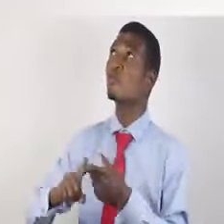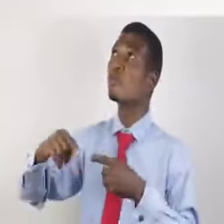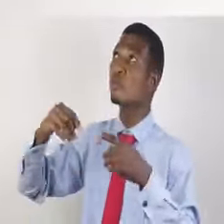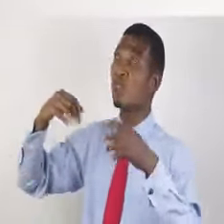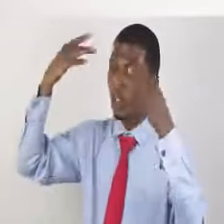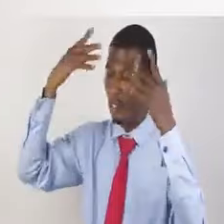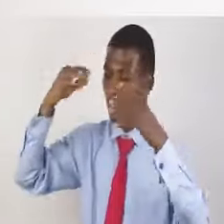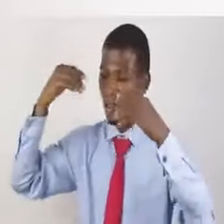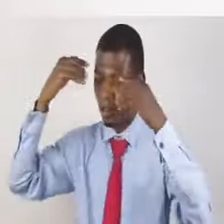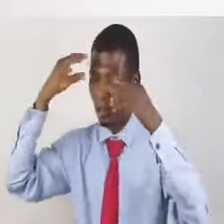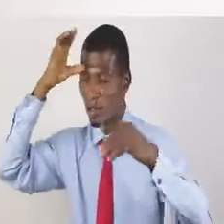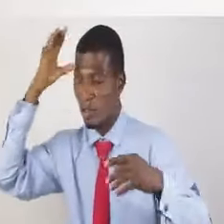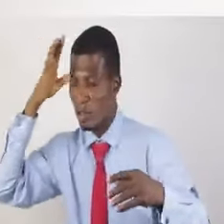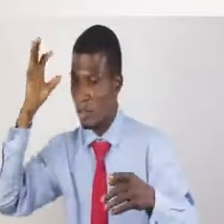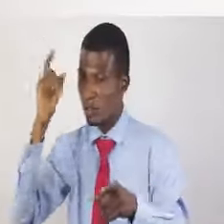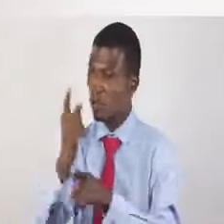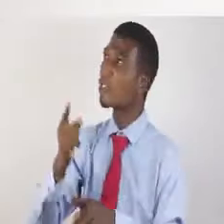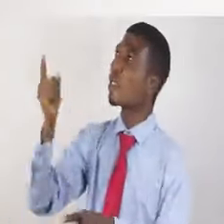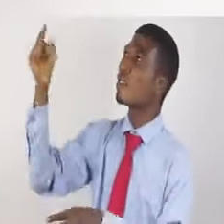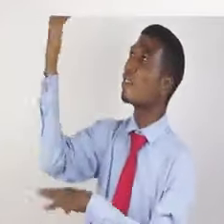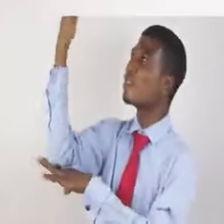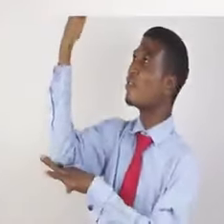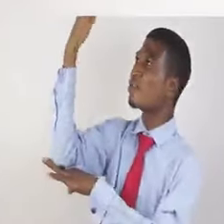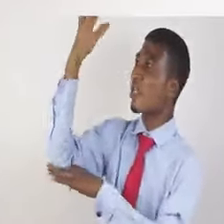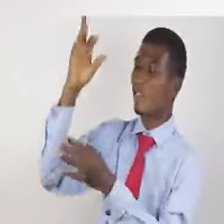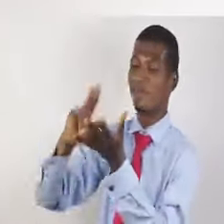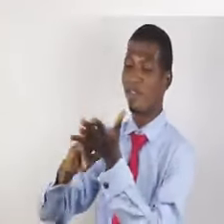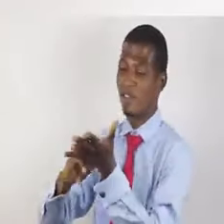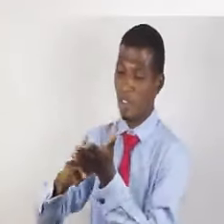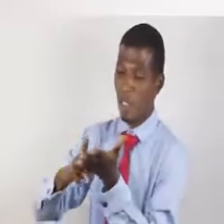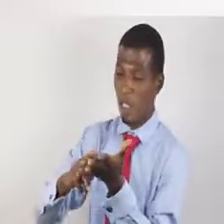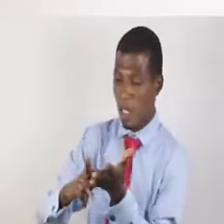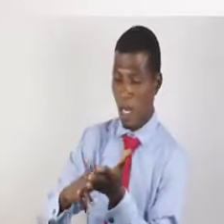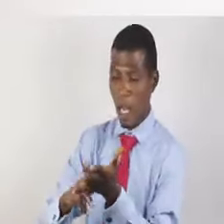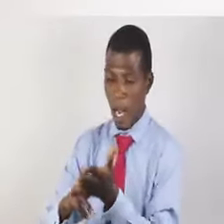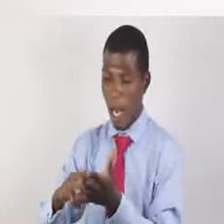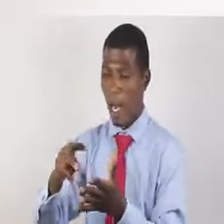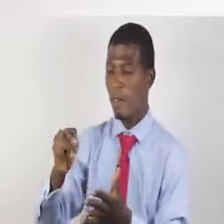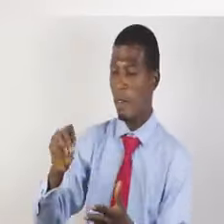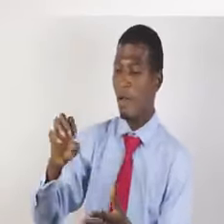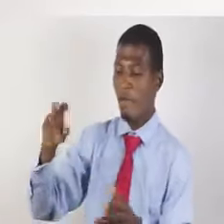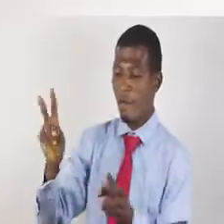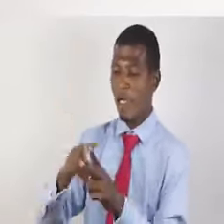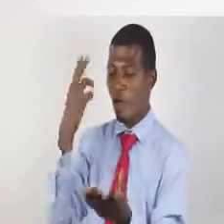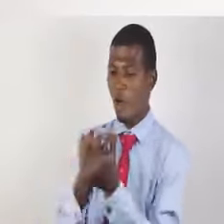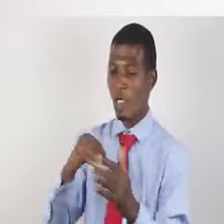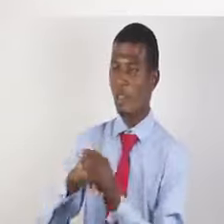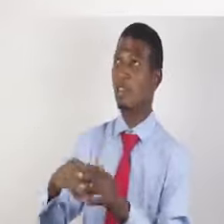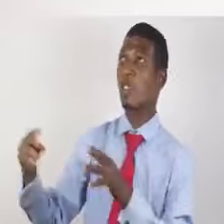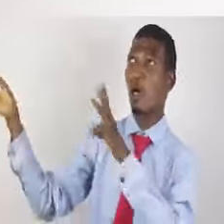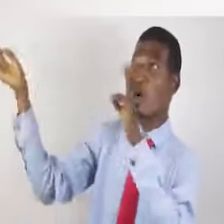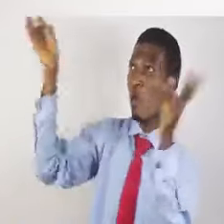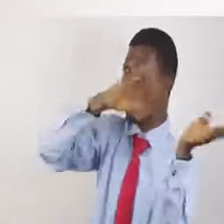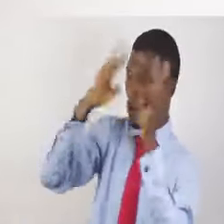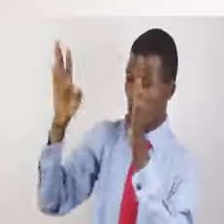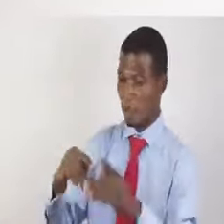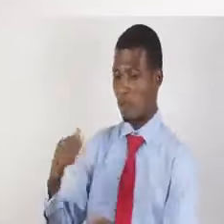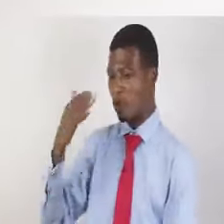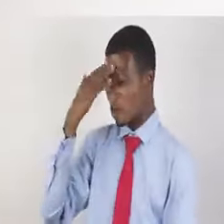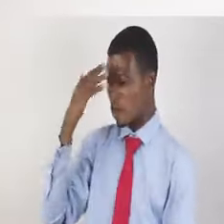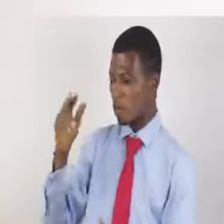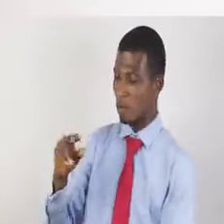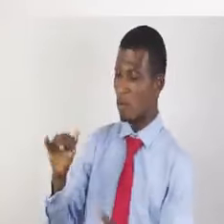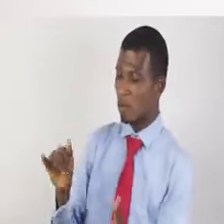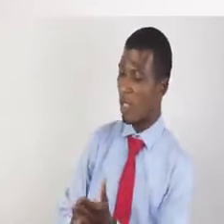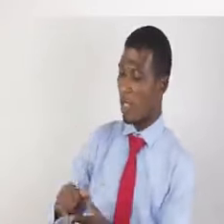Now, you could also say the trees danced merrily in the wind. Now, trees by